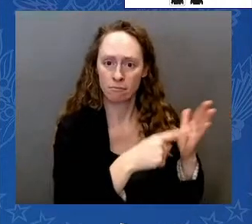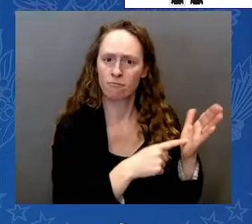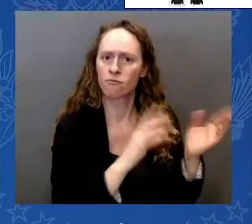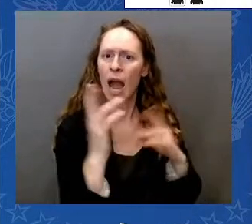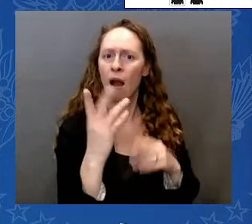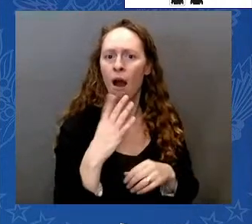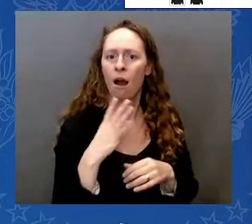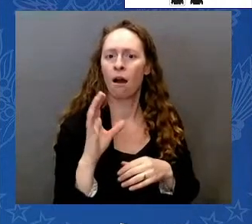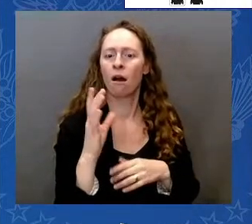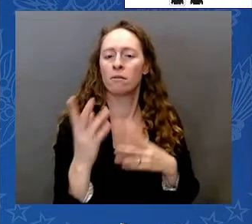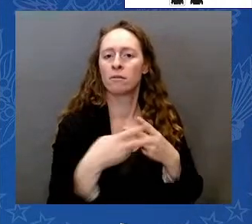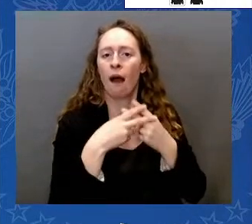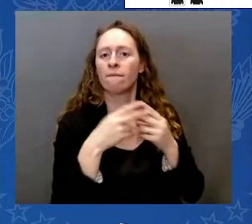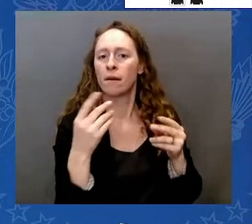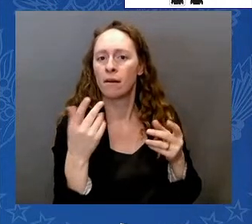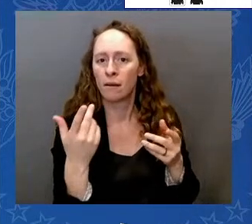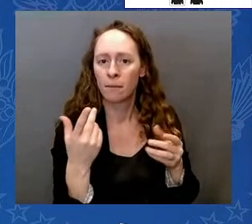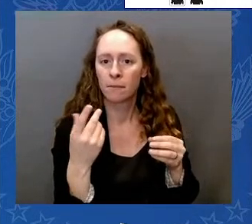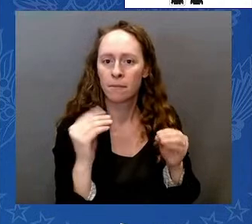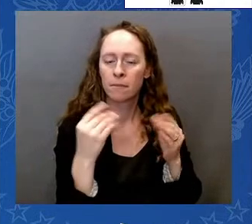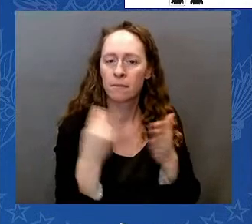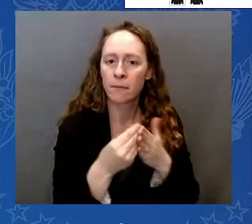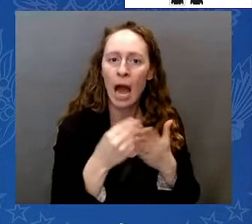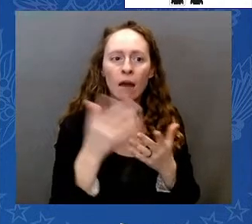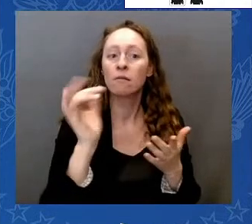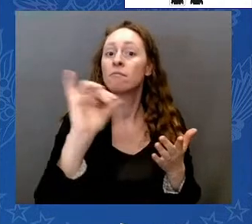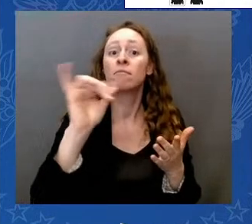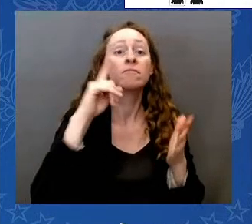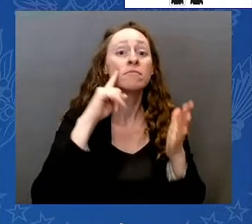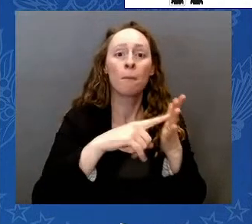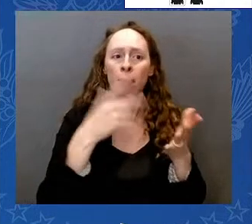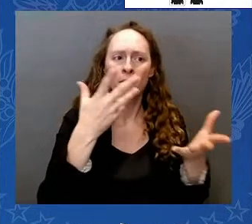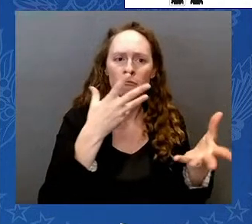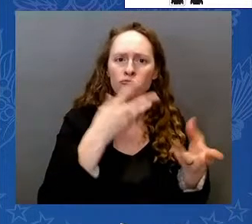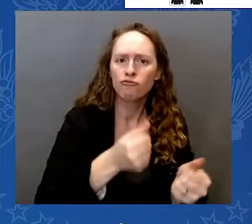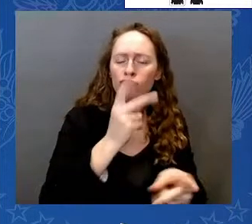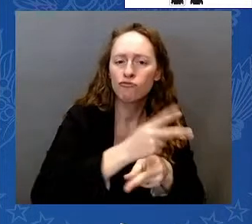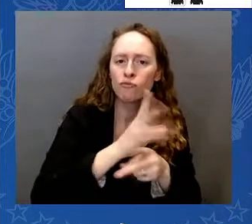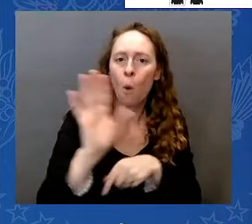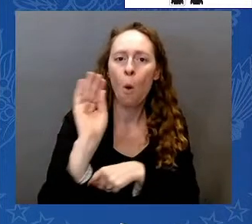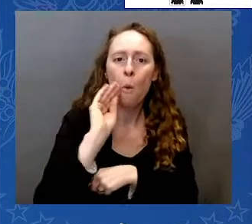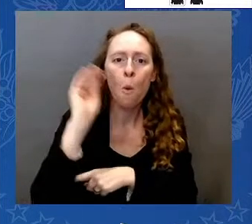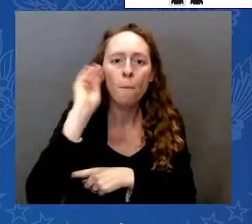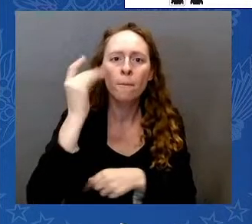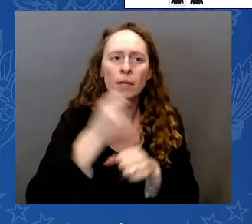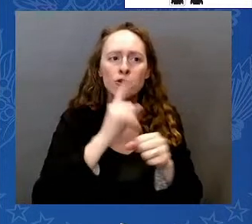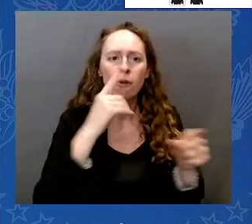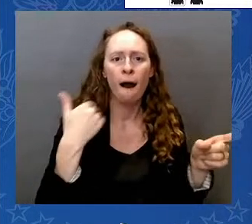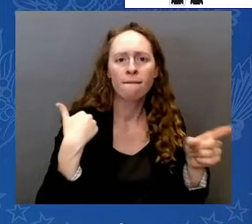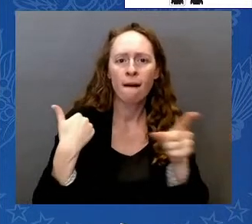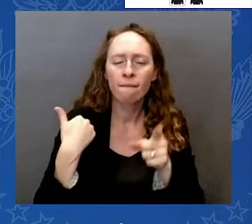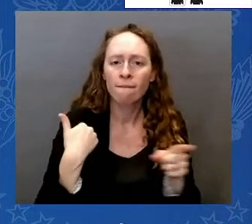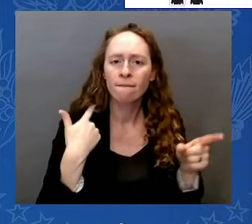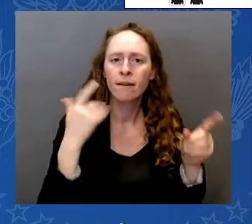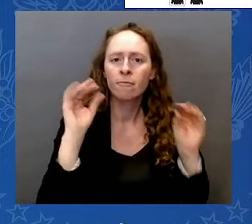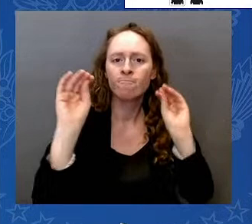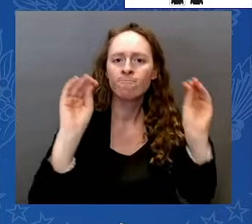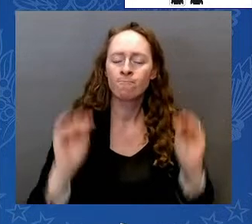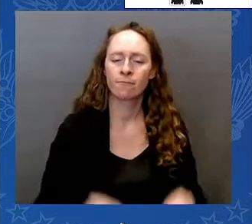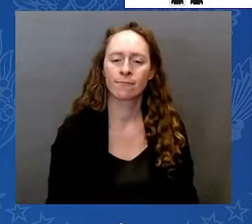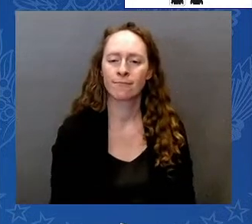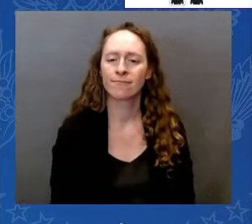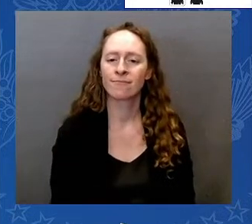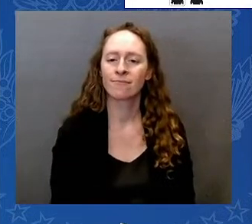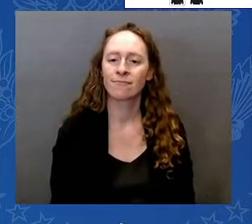in other jobs. And folks, for the first time in a long time, we're going to make sure the biggest corporations begin to pay their